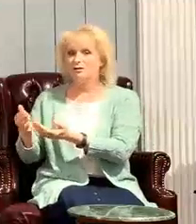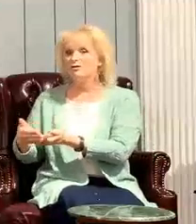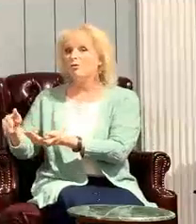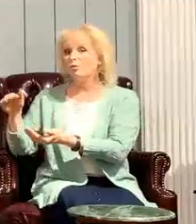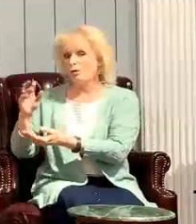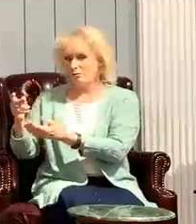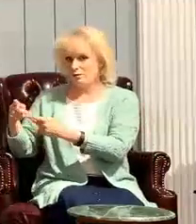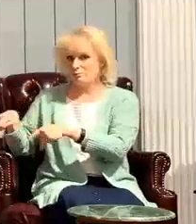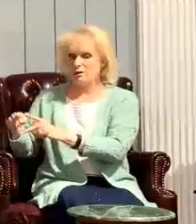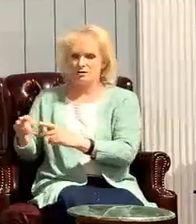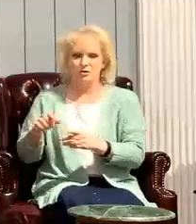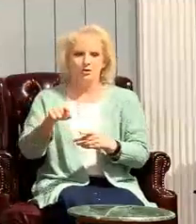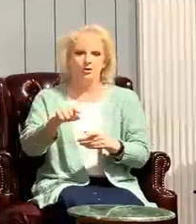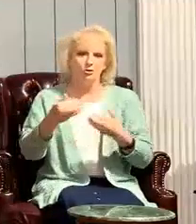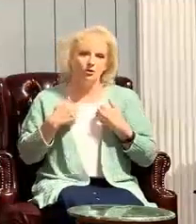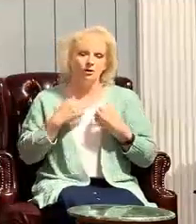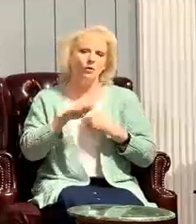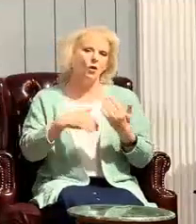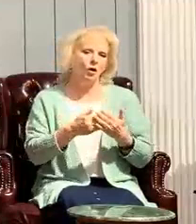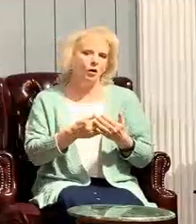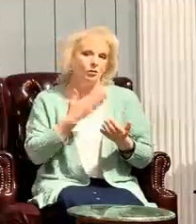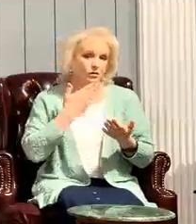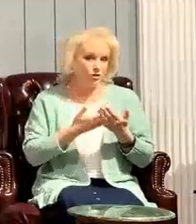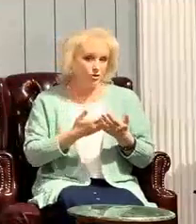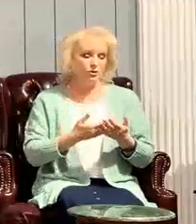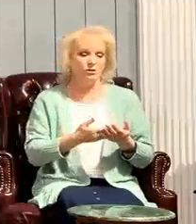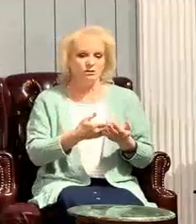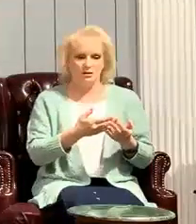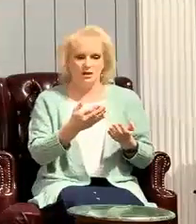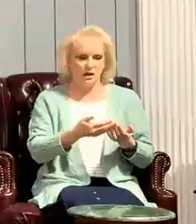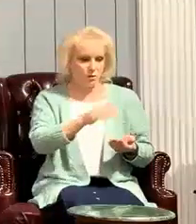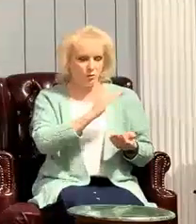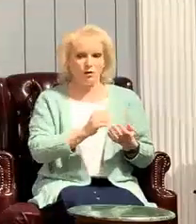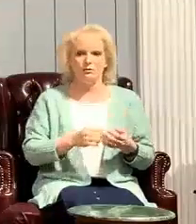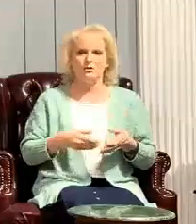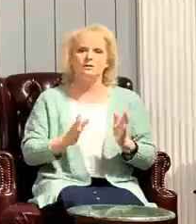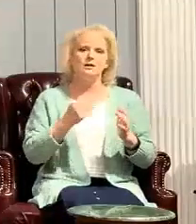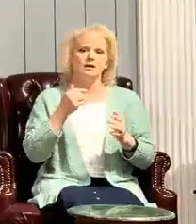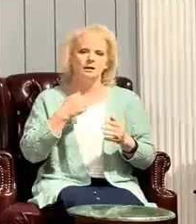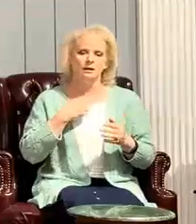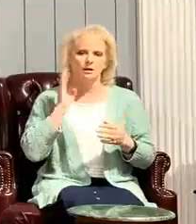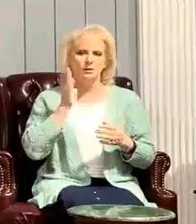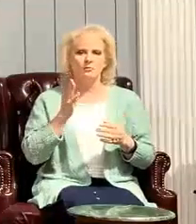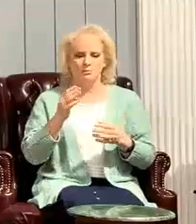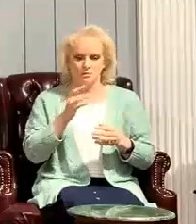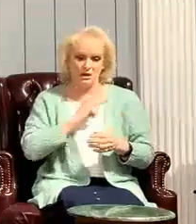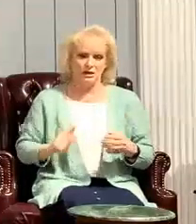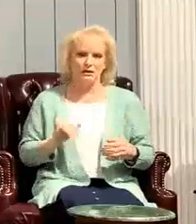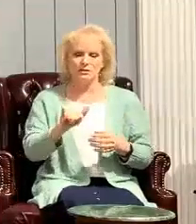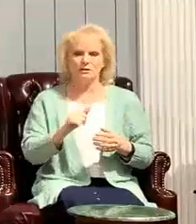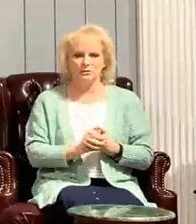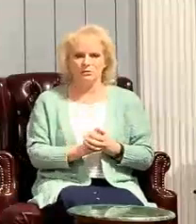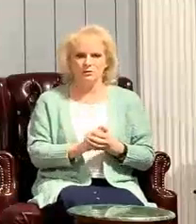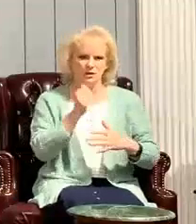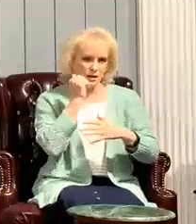You can have all of the goods. You can have all of the wealth. Just let me be the king still. And Abram, here's what he said. He said, no, I'm not going to